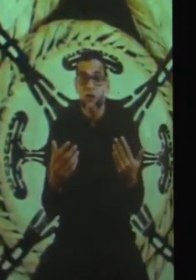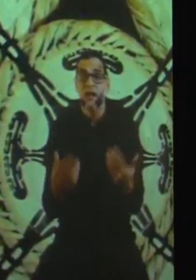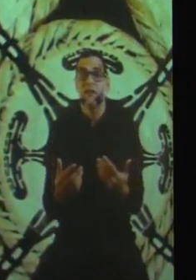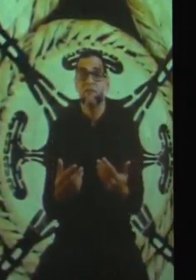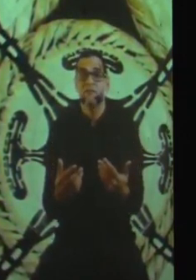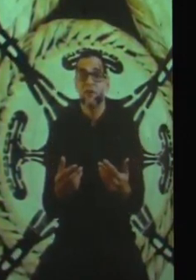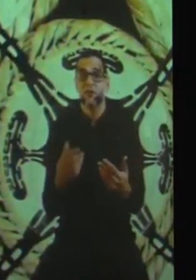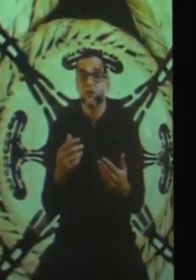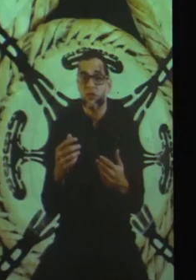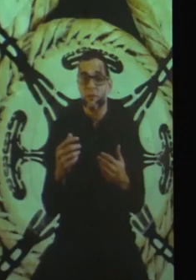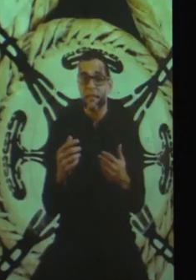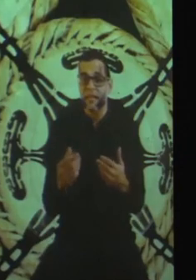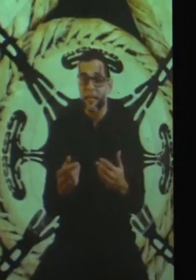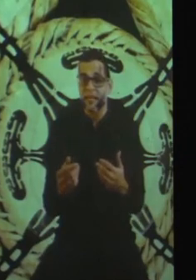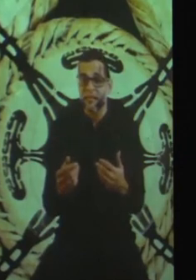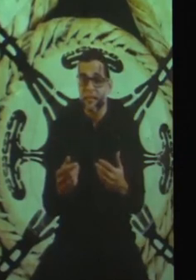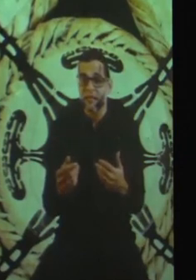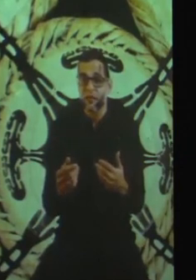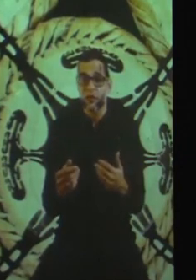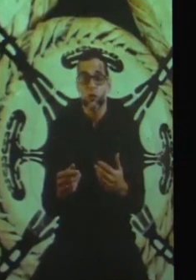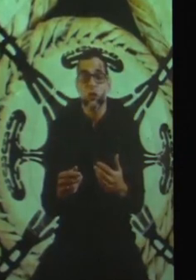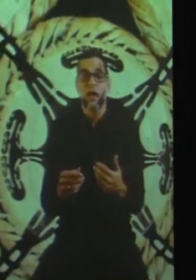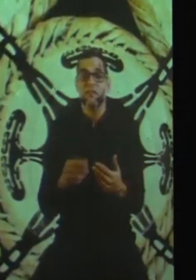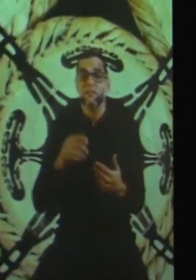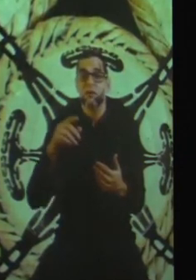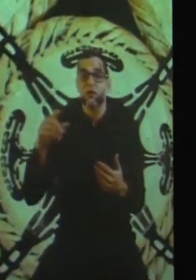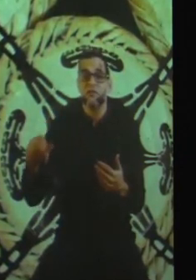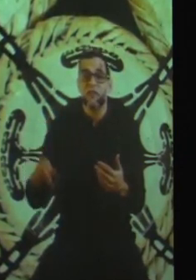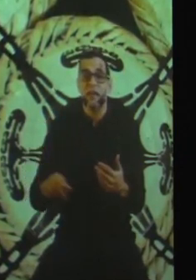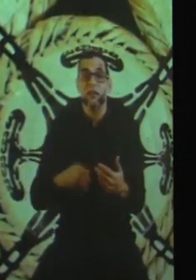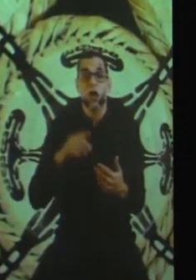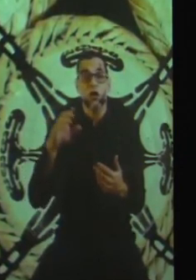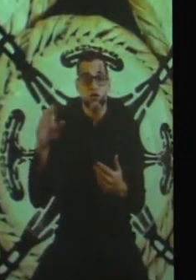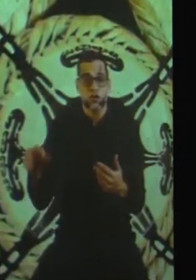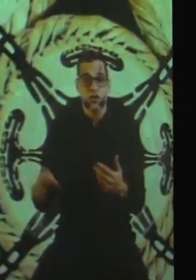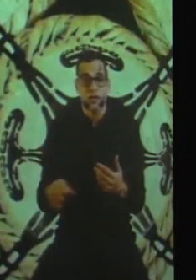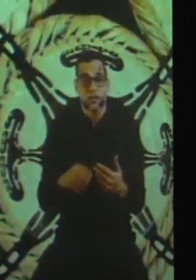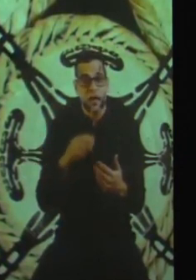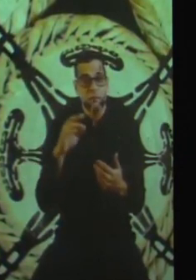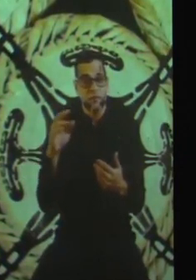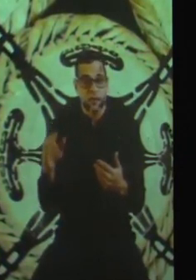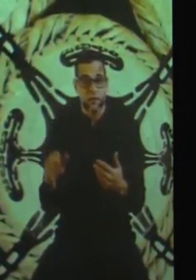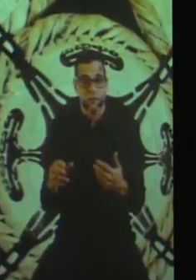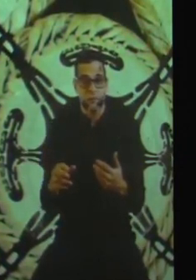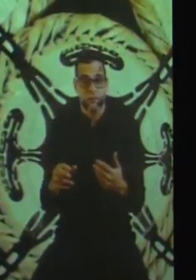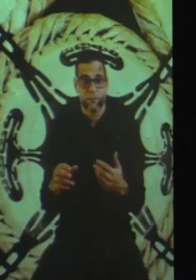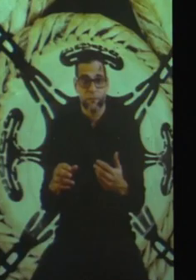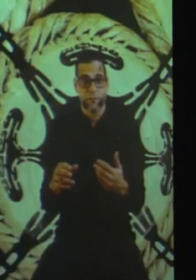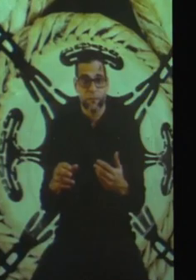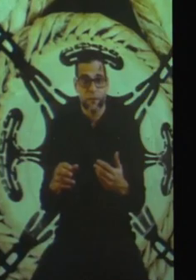your life, you've just been a kid. You don't have an experience of that larger time cycle.